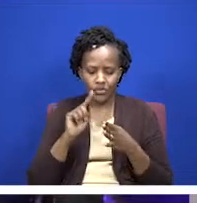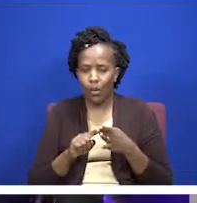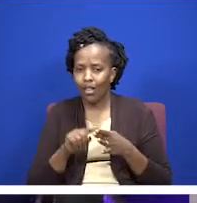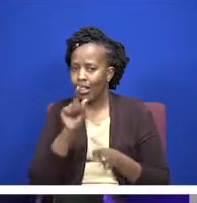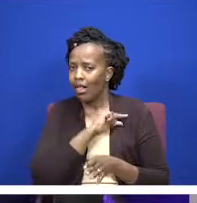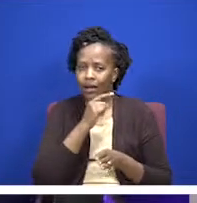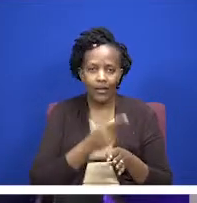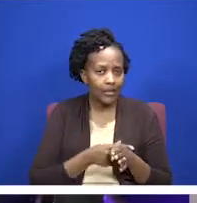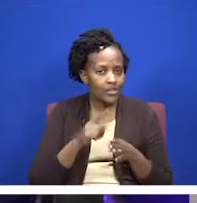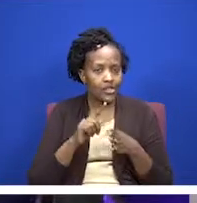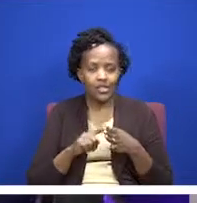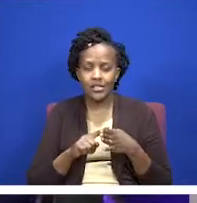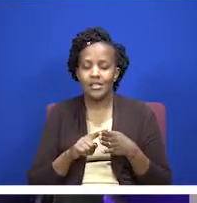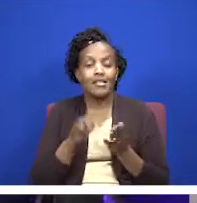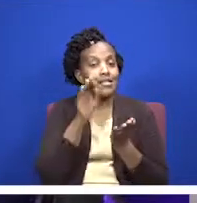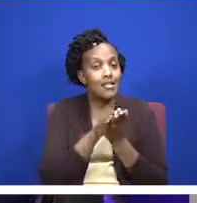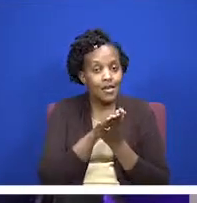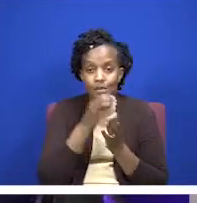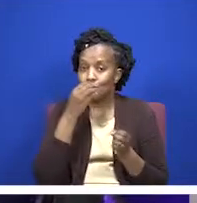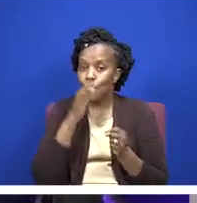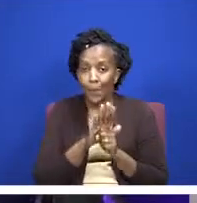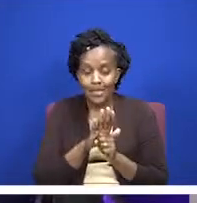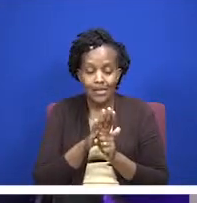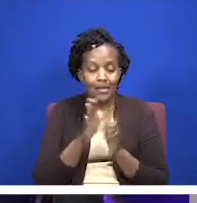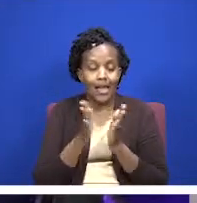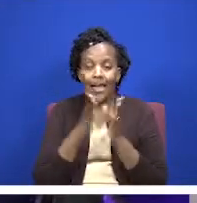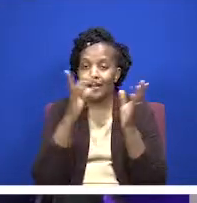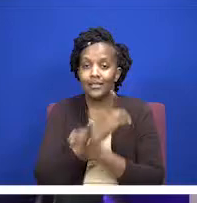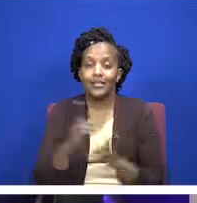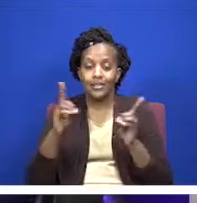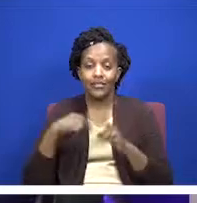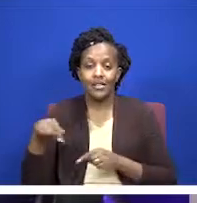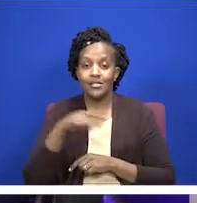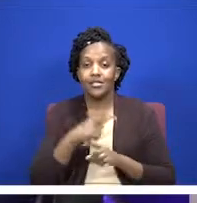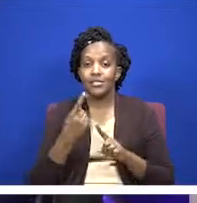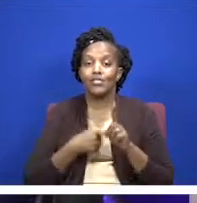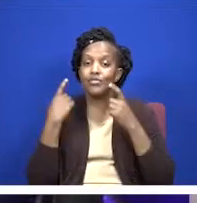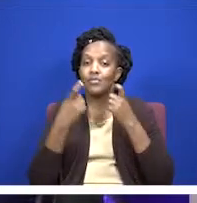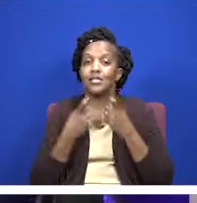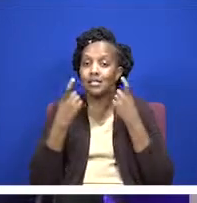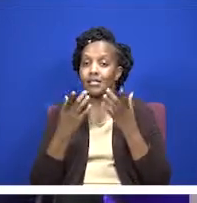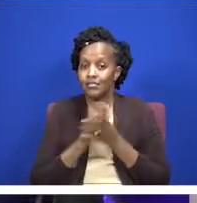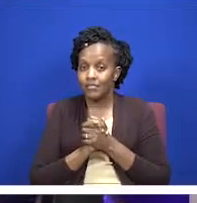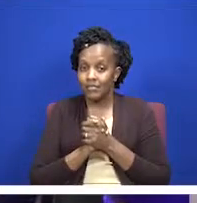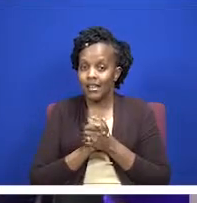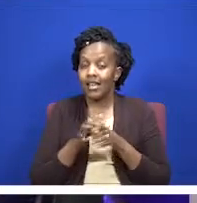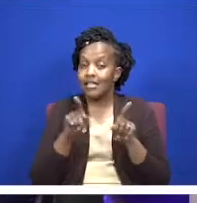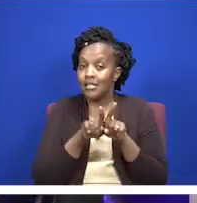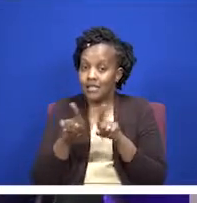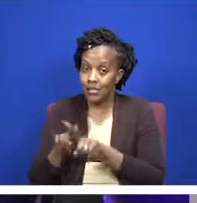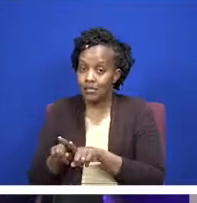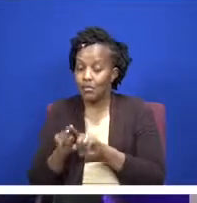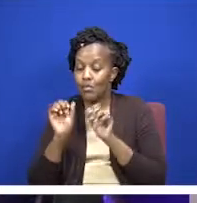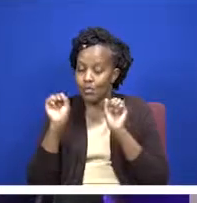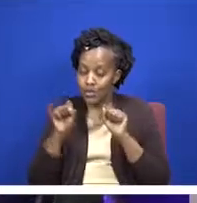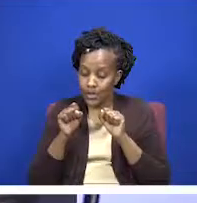his promises and always delivers us from sin and from evil masters. And we can